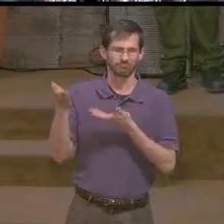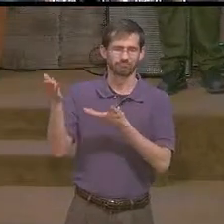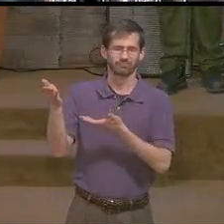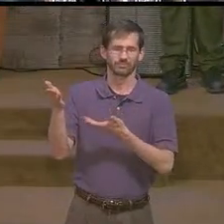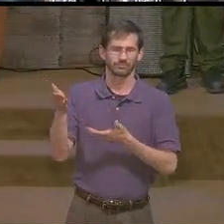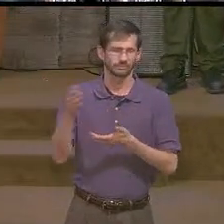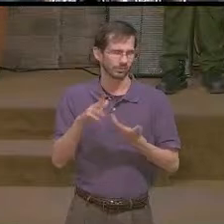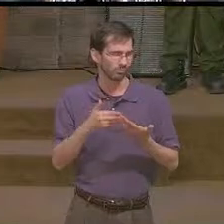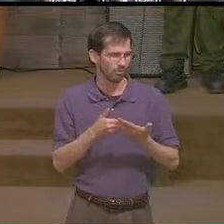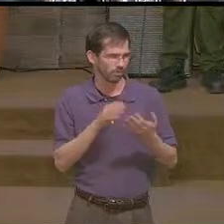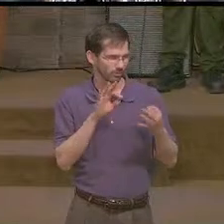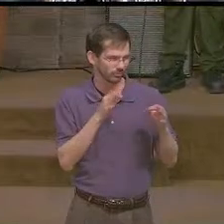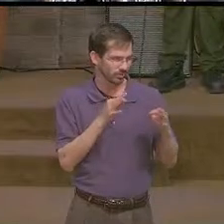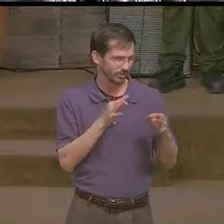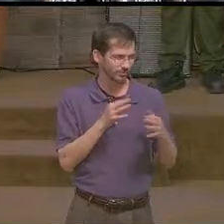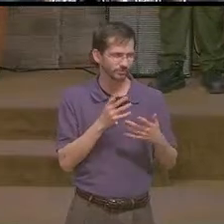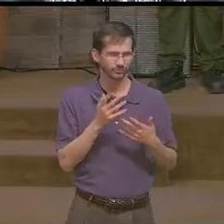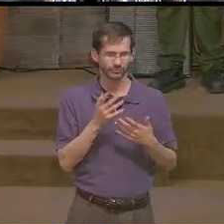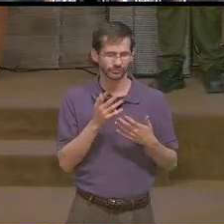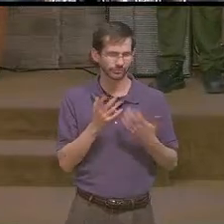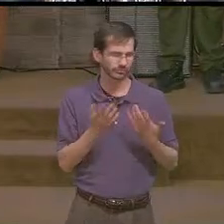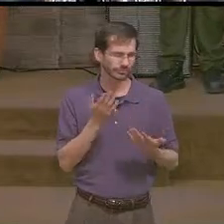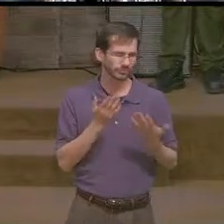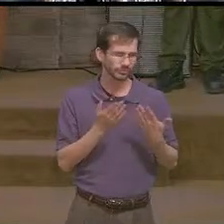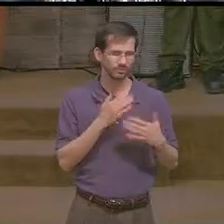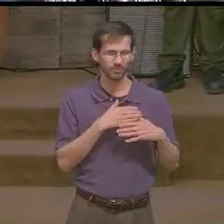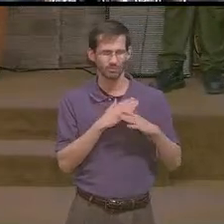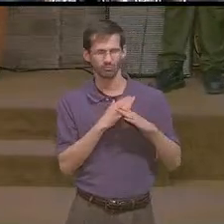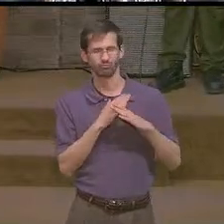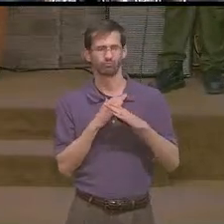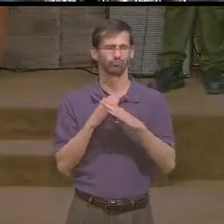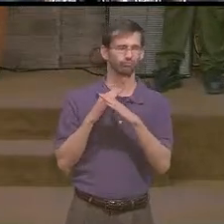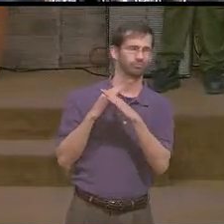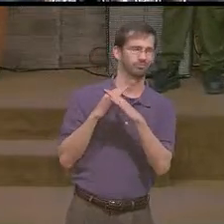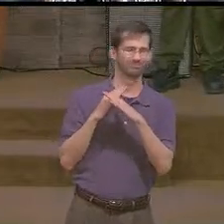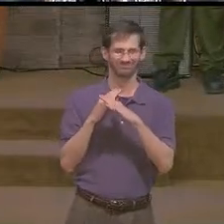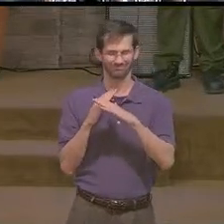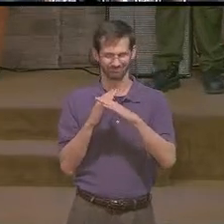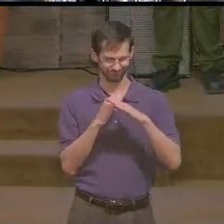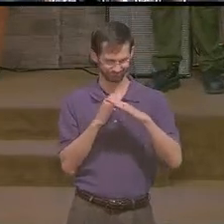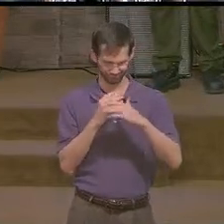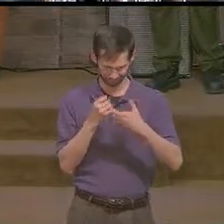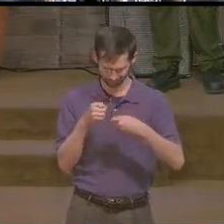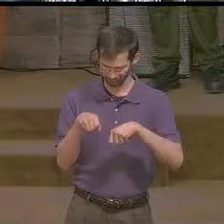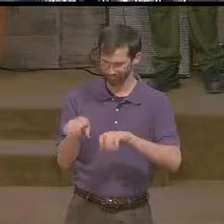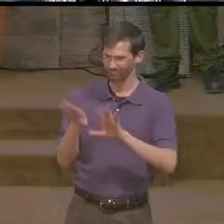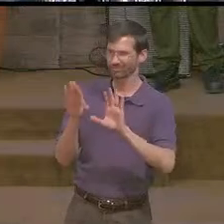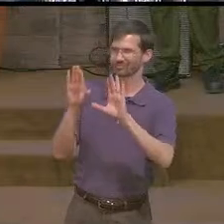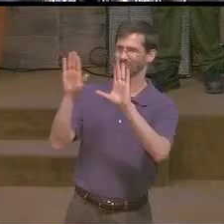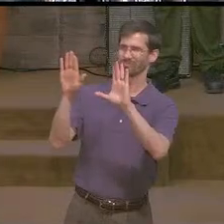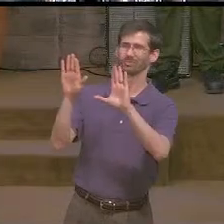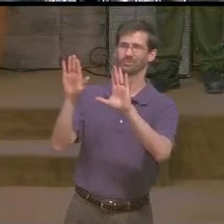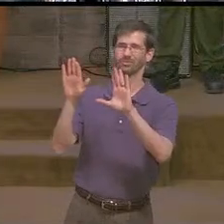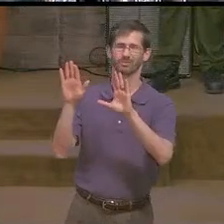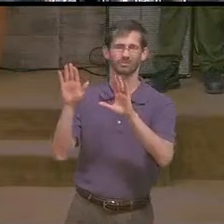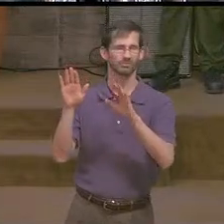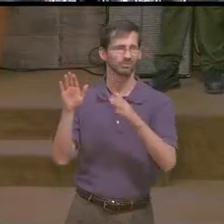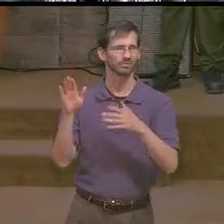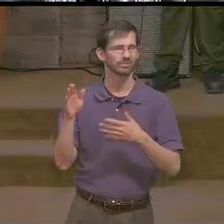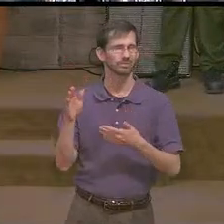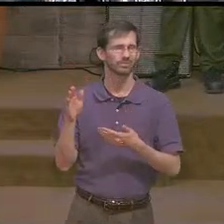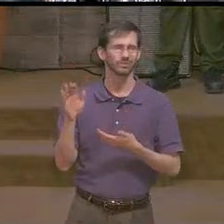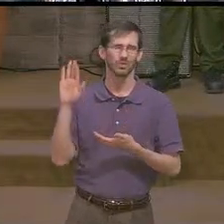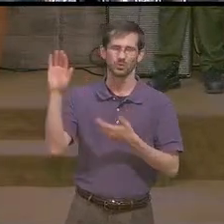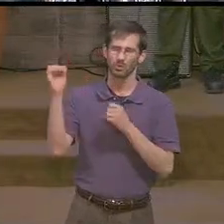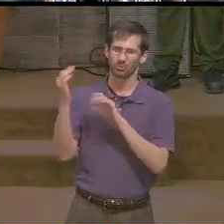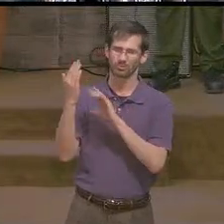the distractions and that might be hindering us, Father God. And just we lay those at your feet right now, Father God. And Lord, be